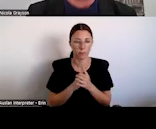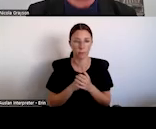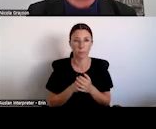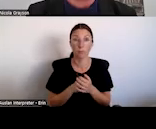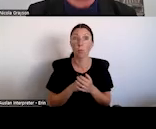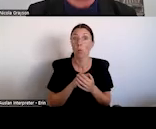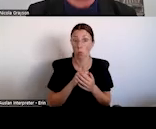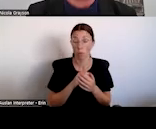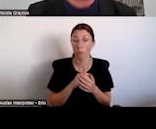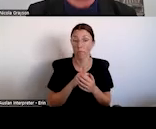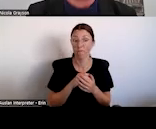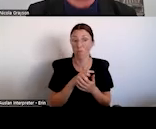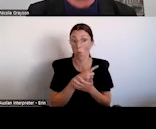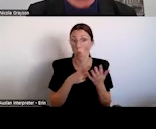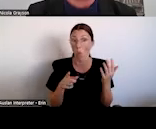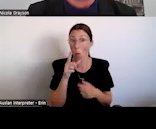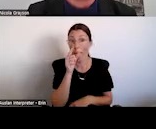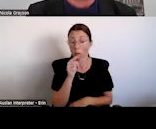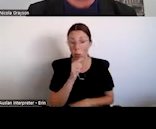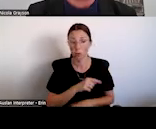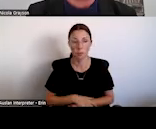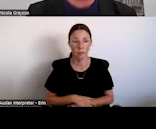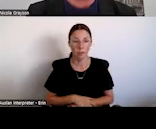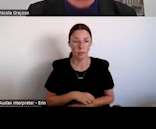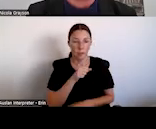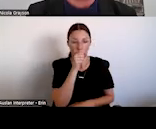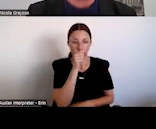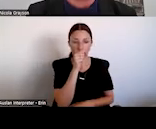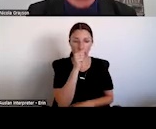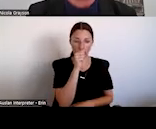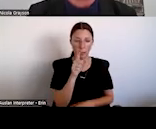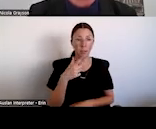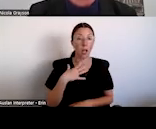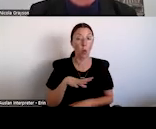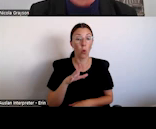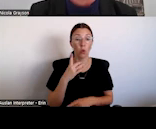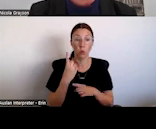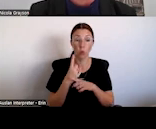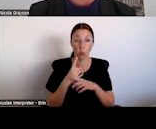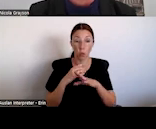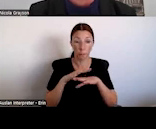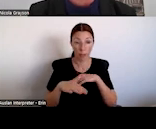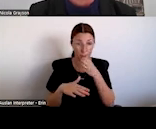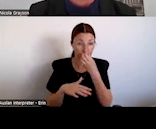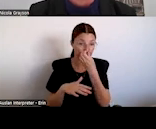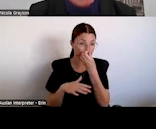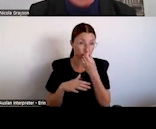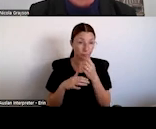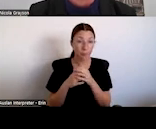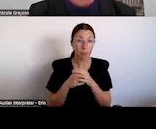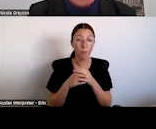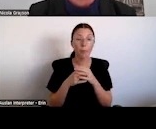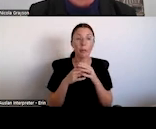by combining set of things. But I do want to draw the attention to training and in-context learning. By the way,